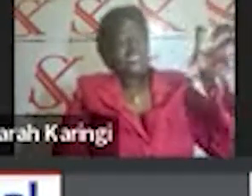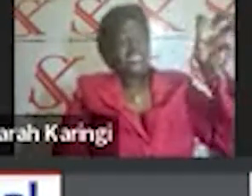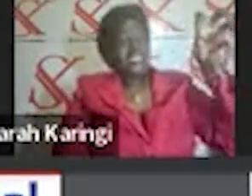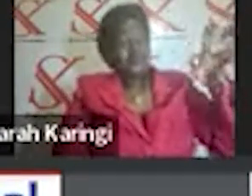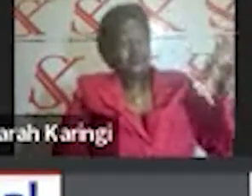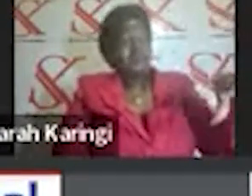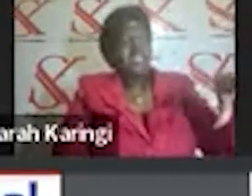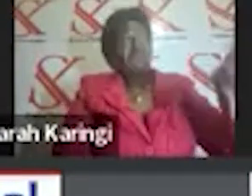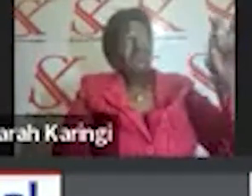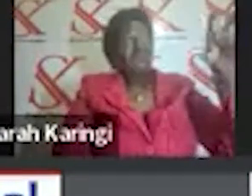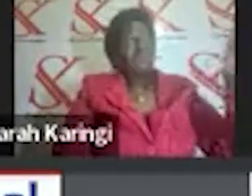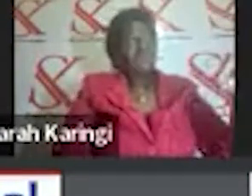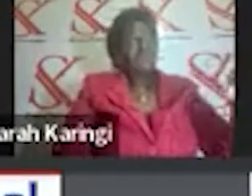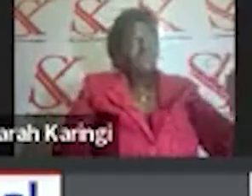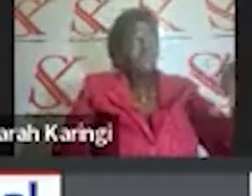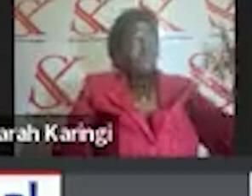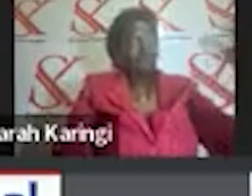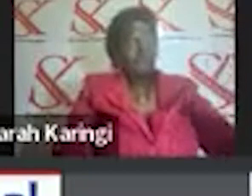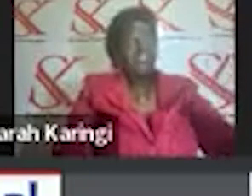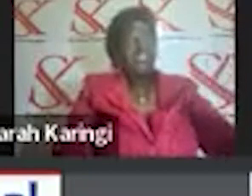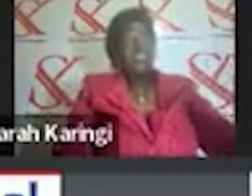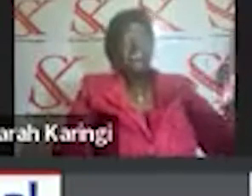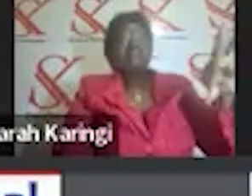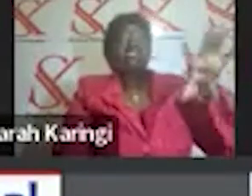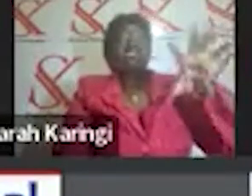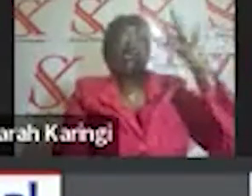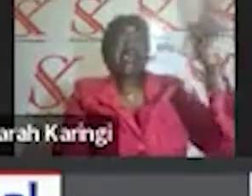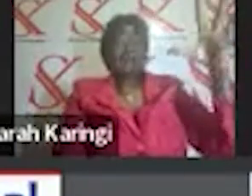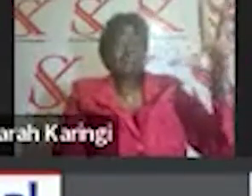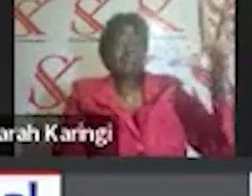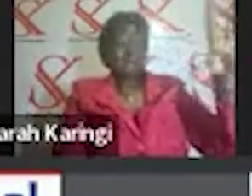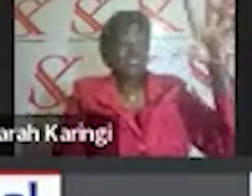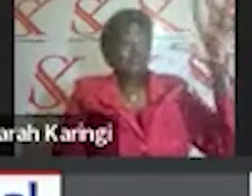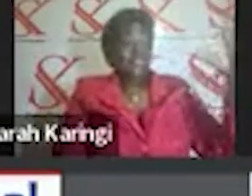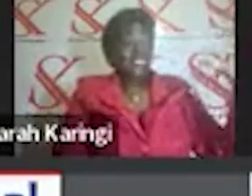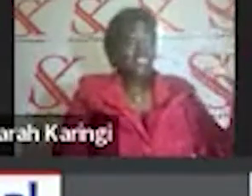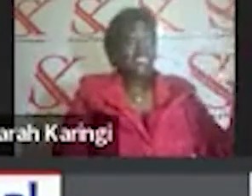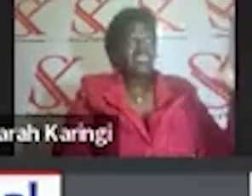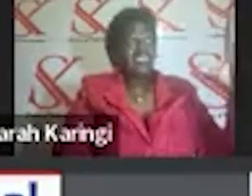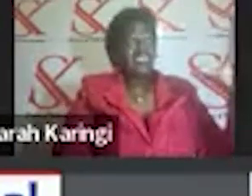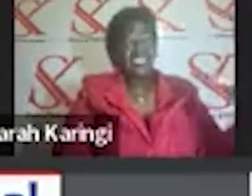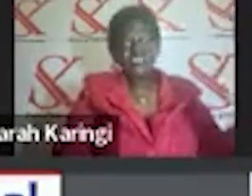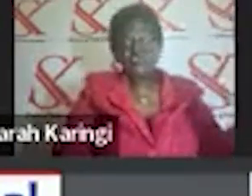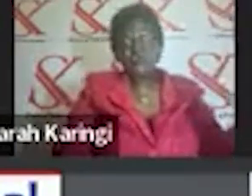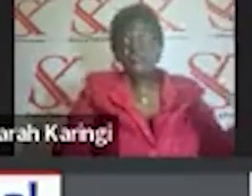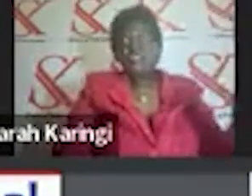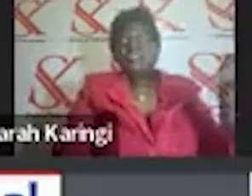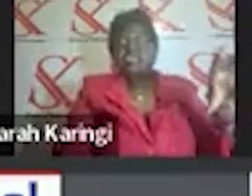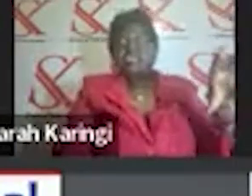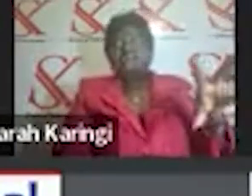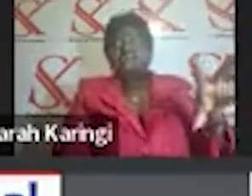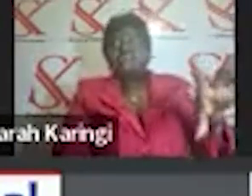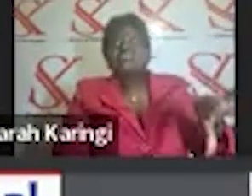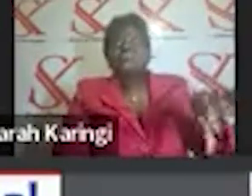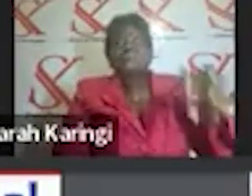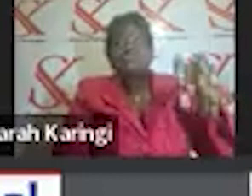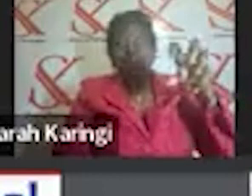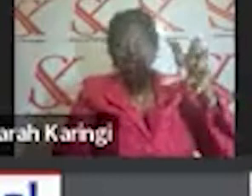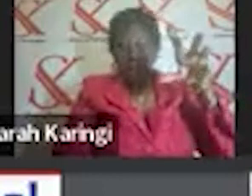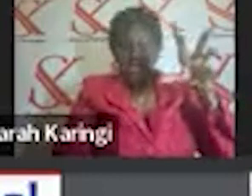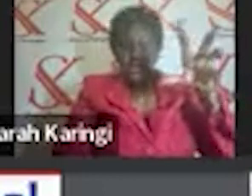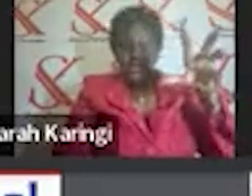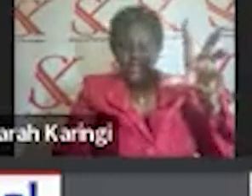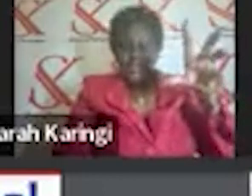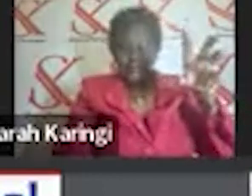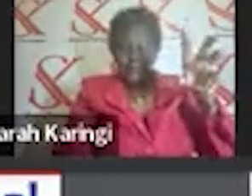so strategically placed. We have a good, you see, of course, port. If it is the airport, it is very big, it is international. Then she also